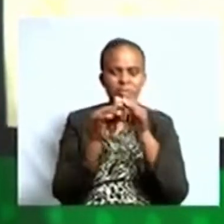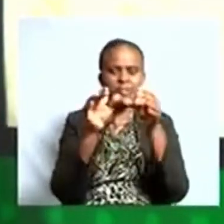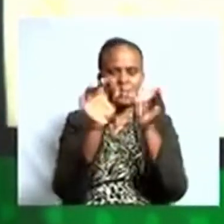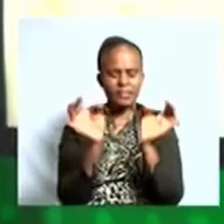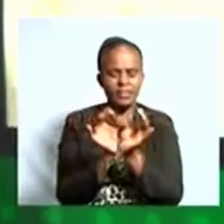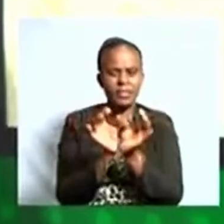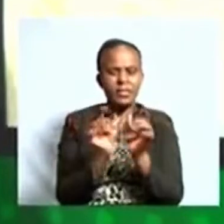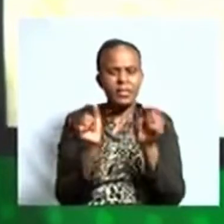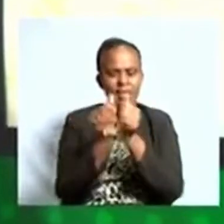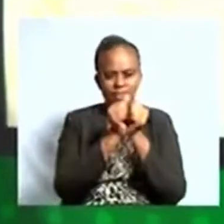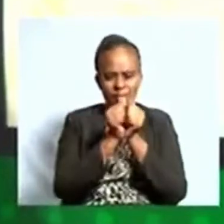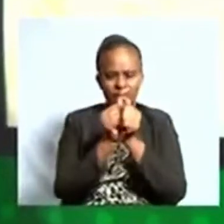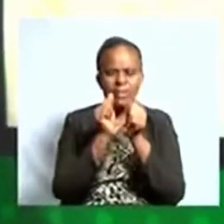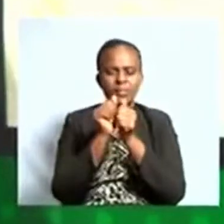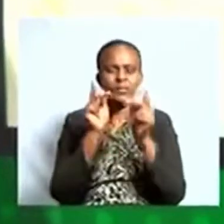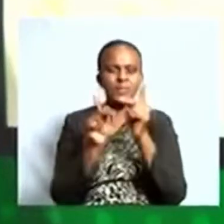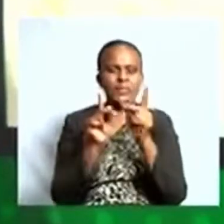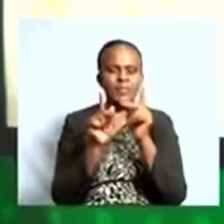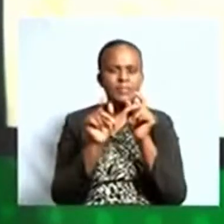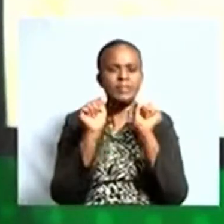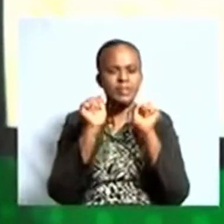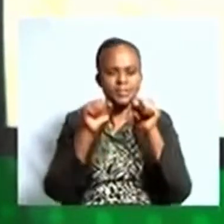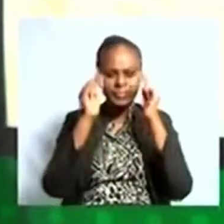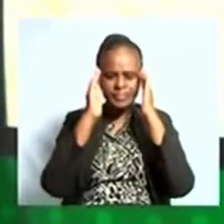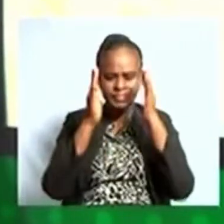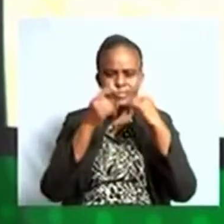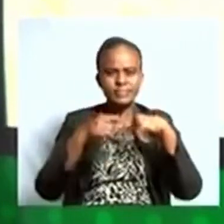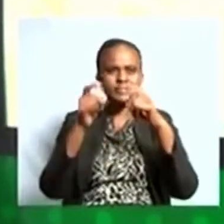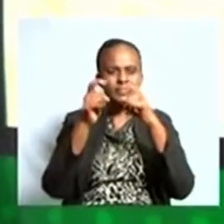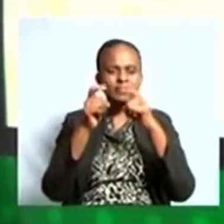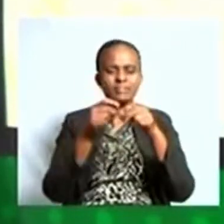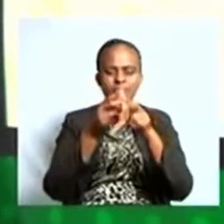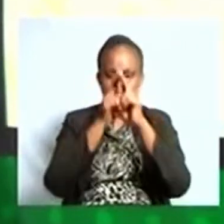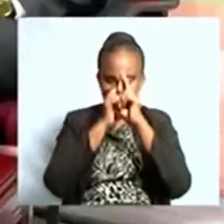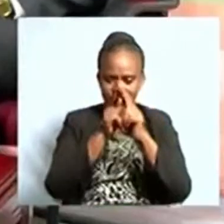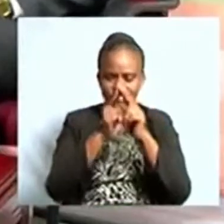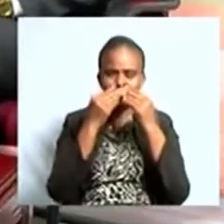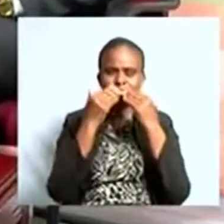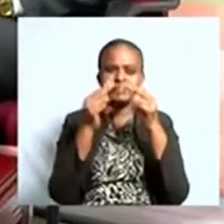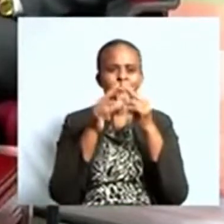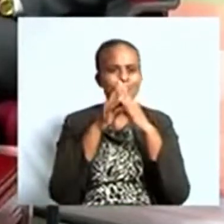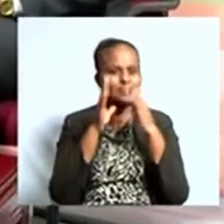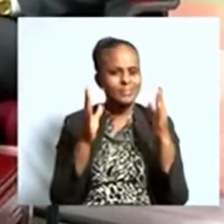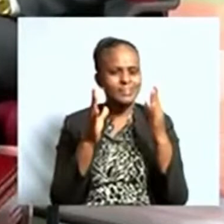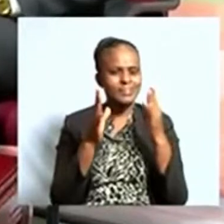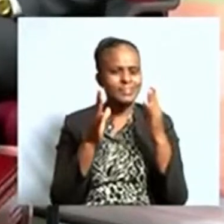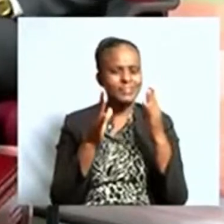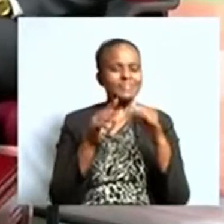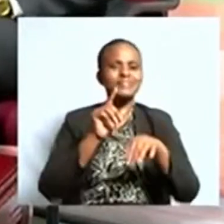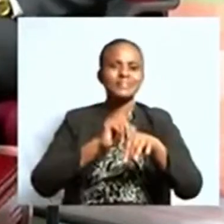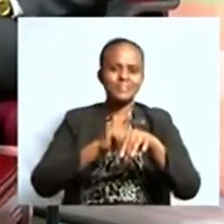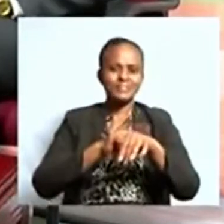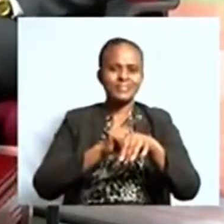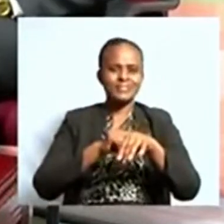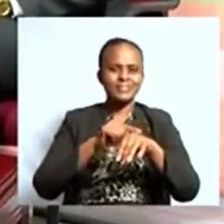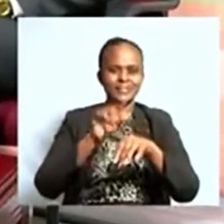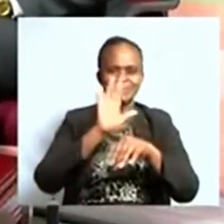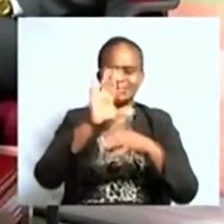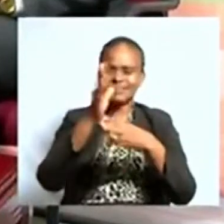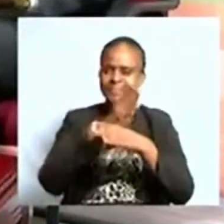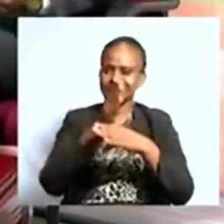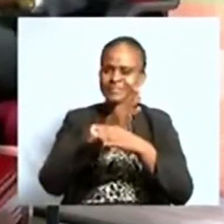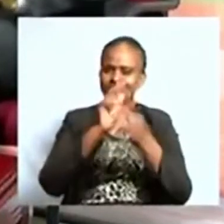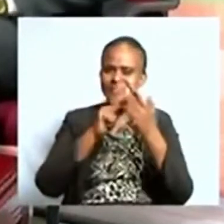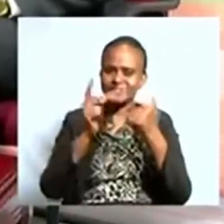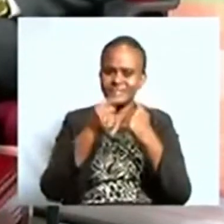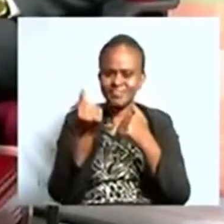constituencies, and together with the people, attend to the challenges. Honorable, thank you so much for finding time from your busy schedule just